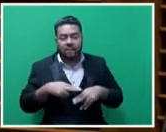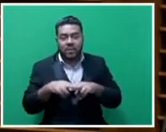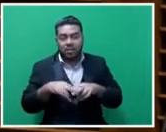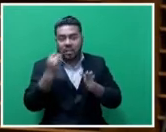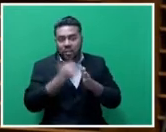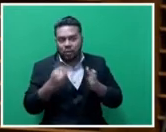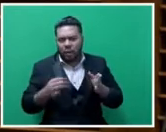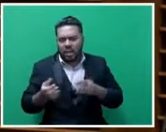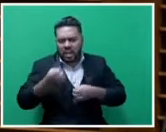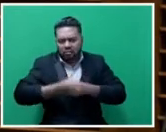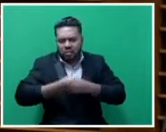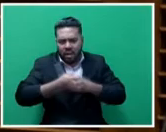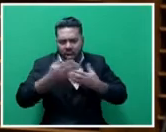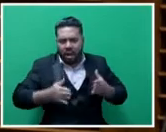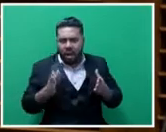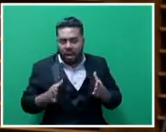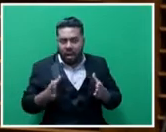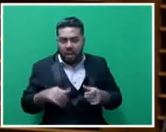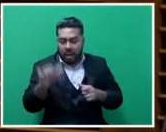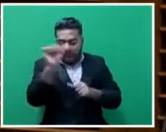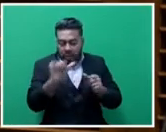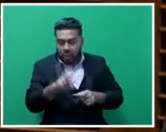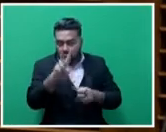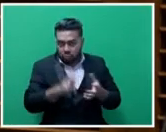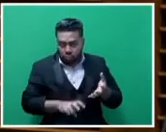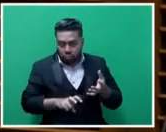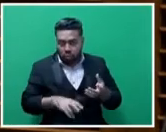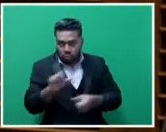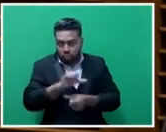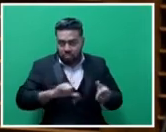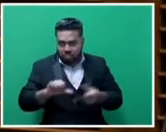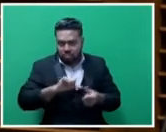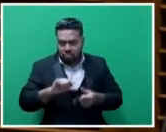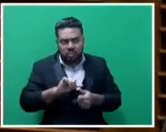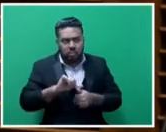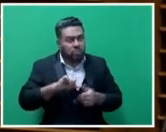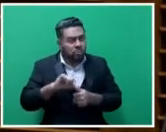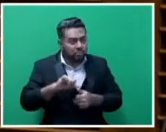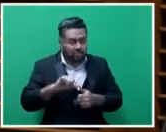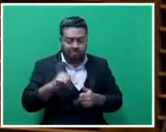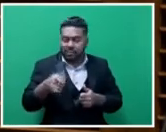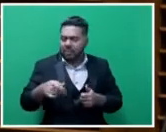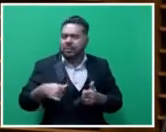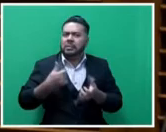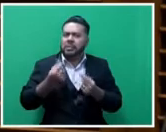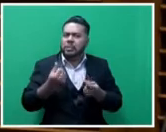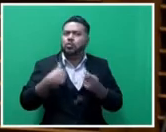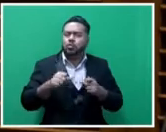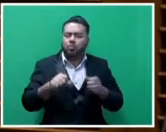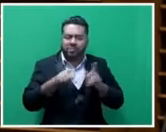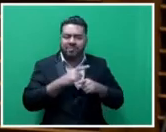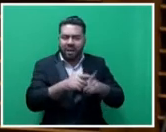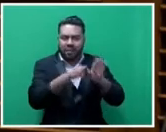of Engineers, and Fiji Architects Association to develop this easy-to-use guidelines. Guidelines